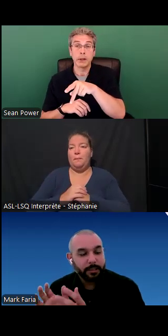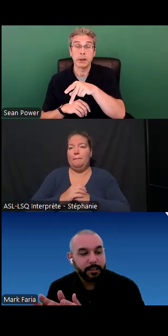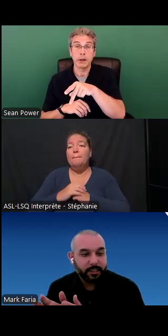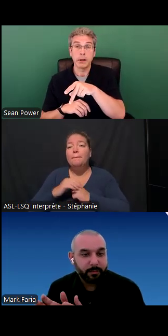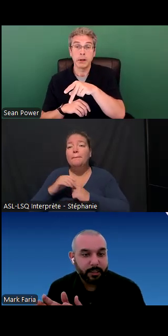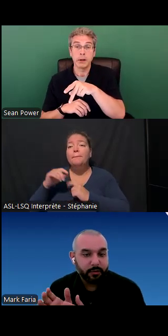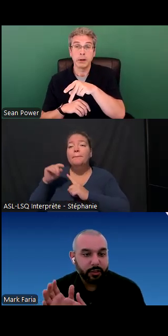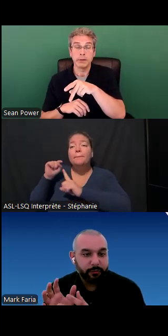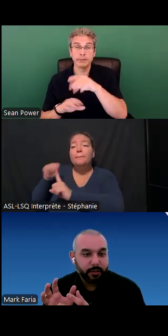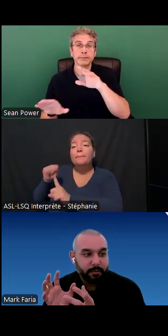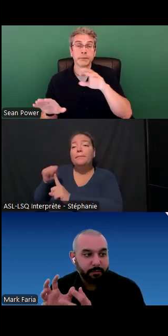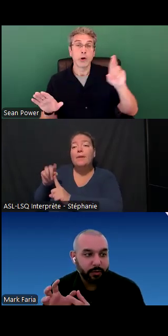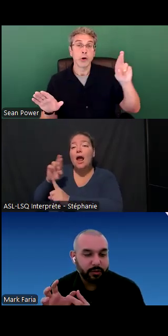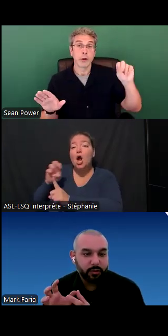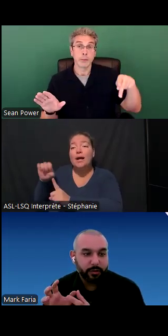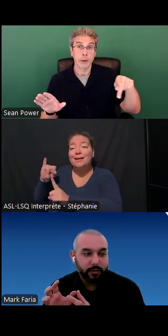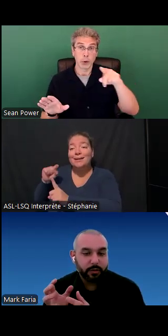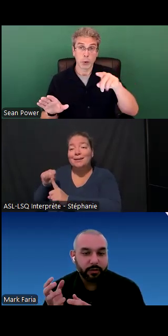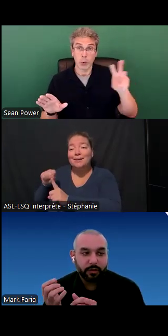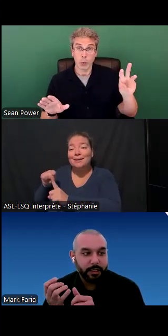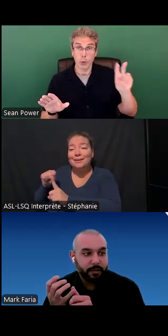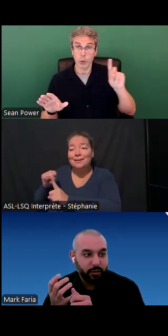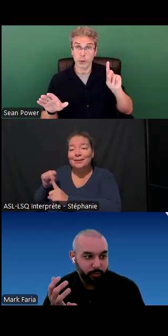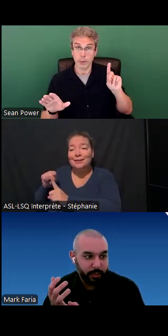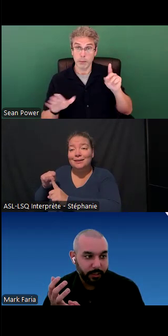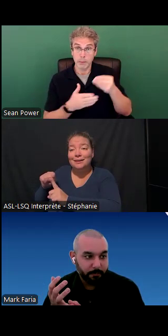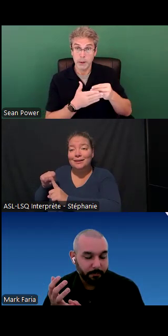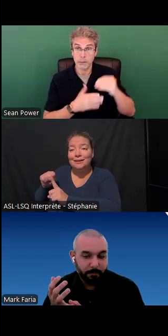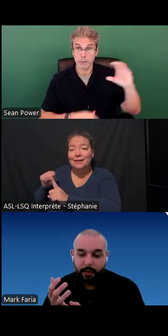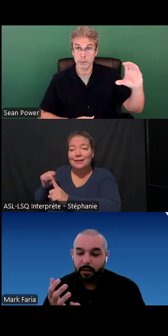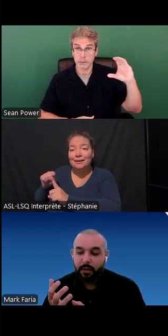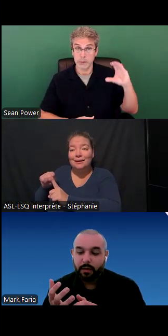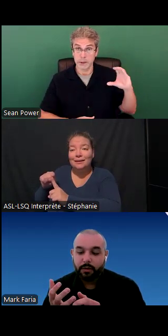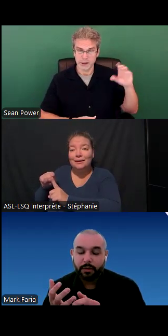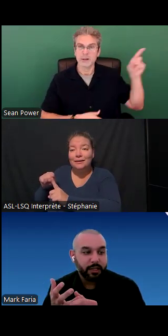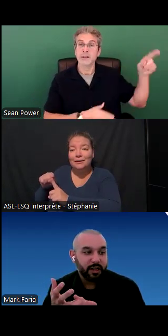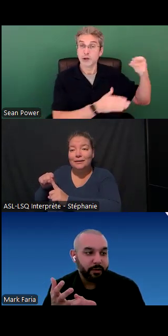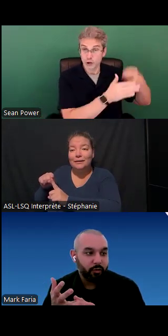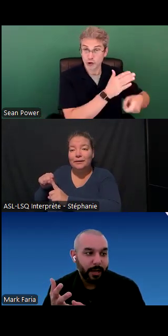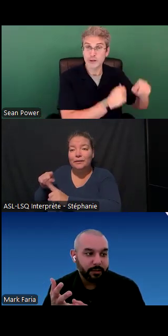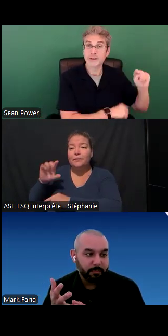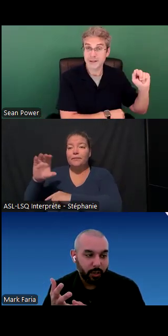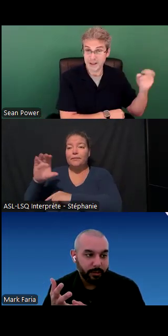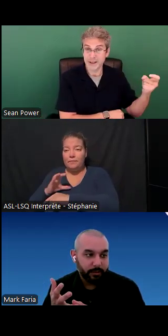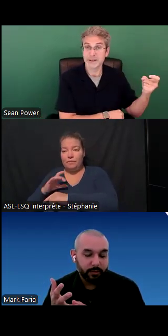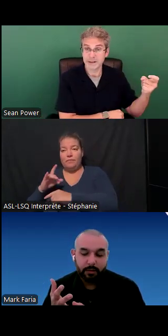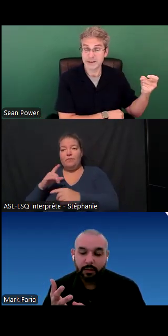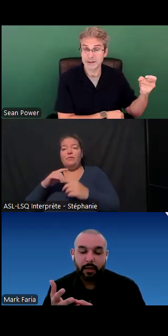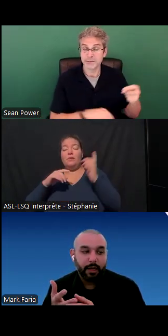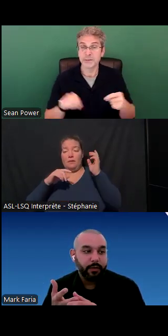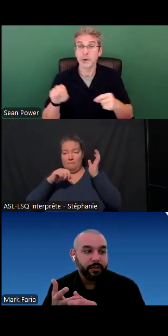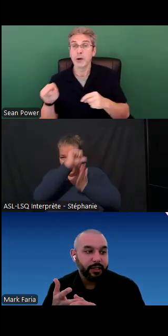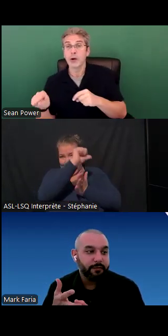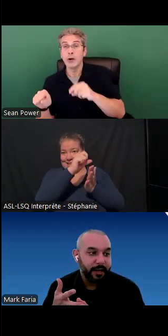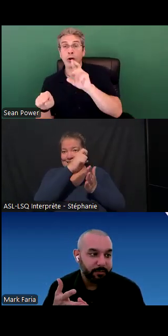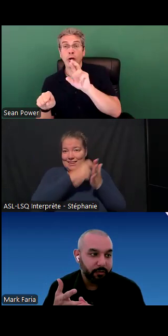an RDSP, there's different components to it. There's the money that you put in, there's the government grants and bonds,